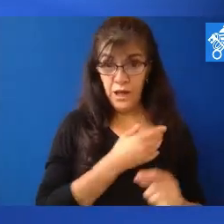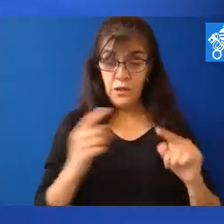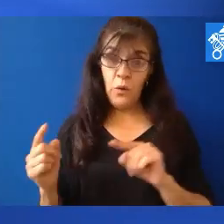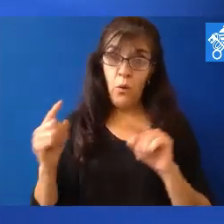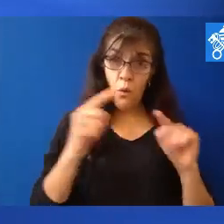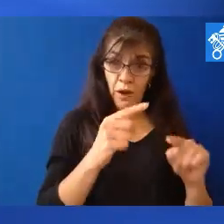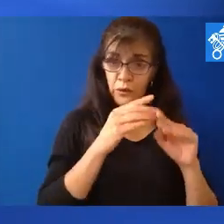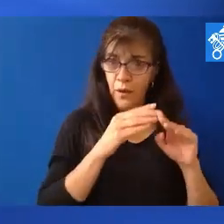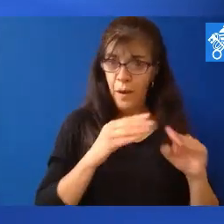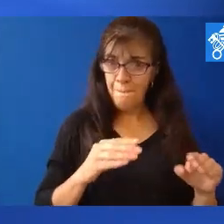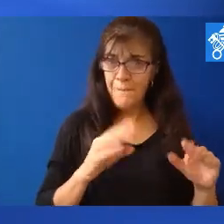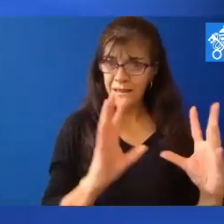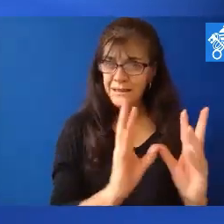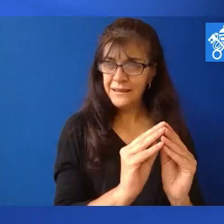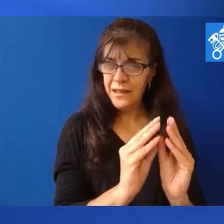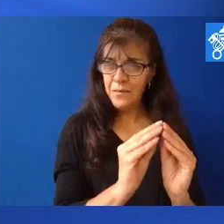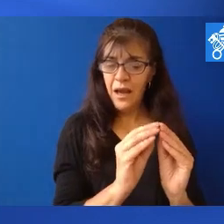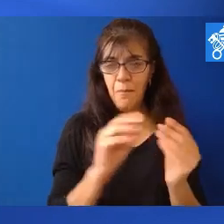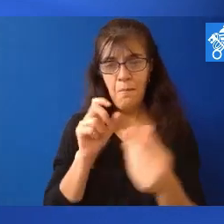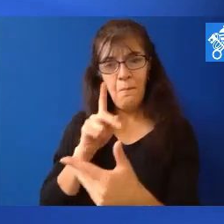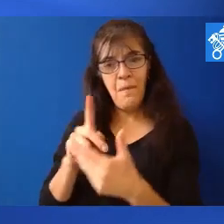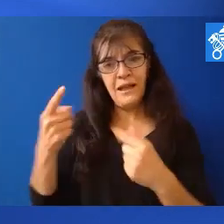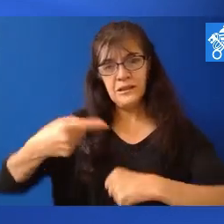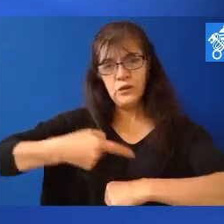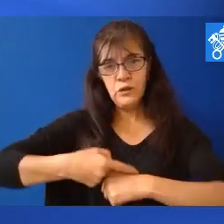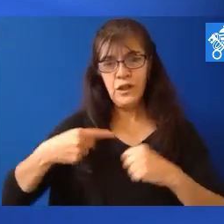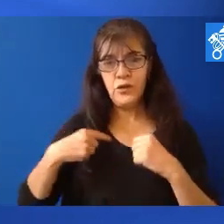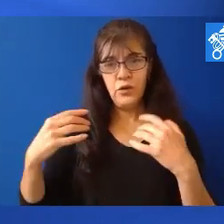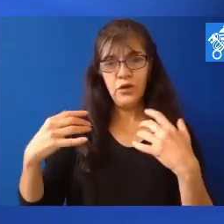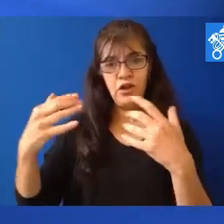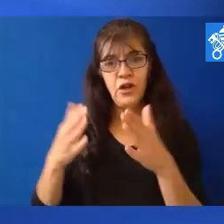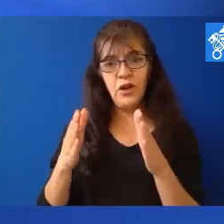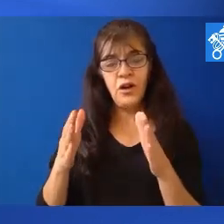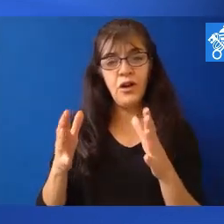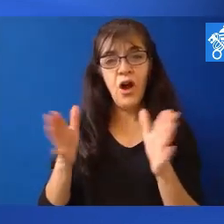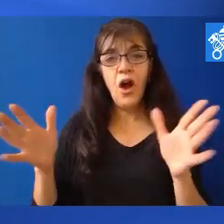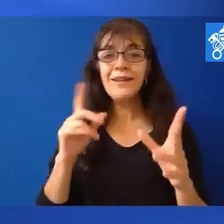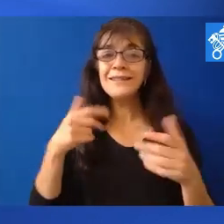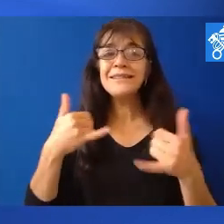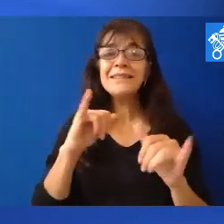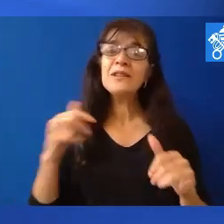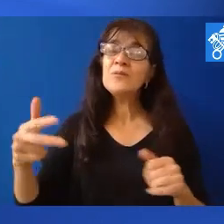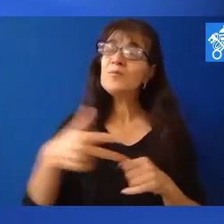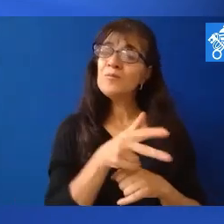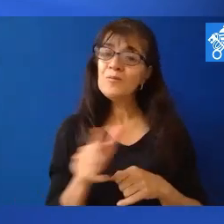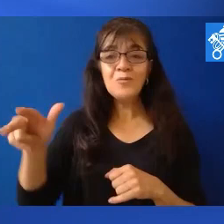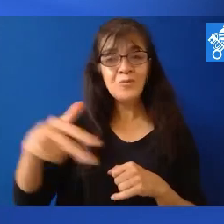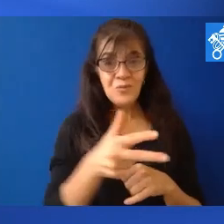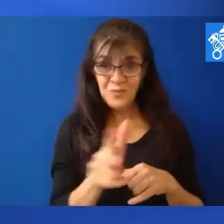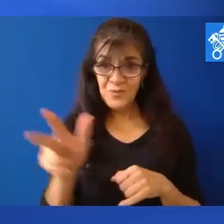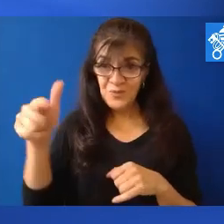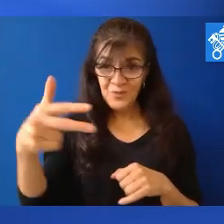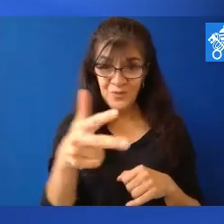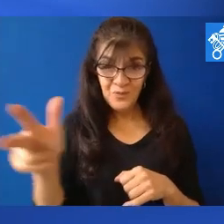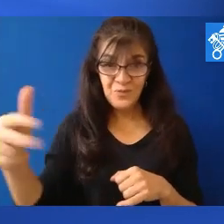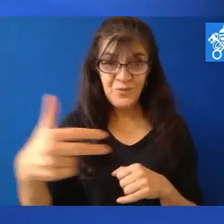Francis attended. And now coming back to the audience, Pope Francis still doing the rounds in his Pope